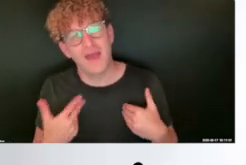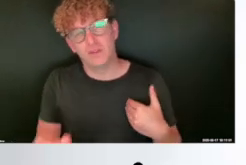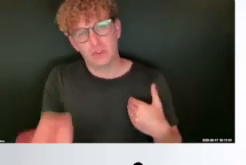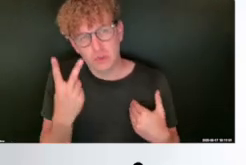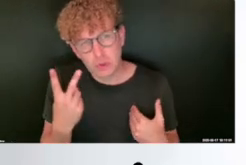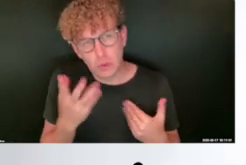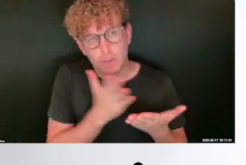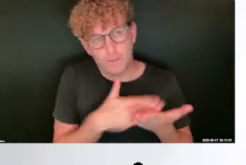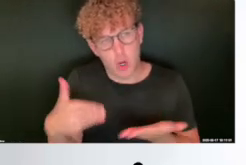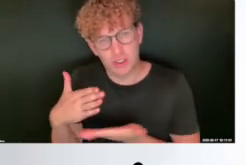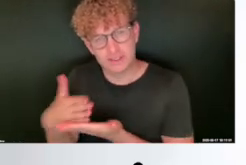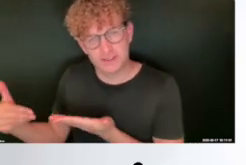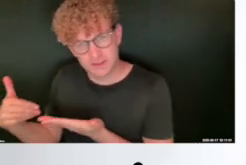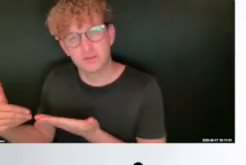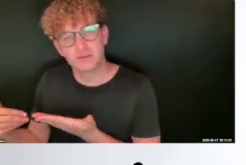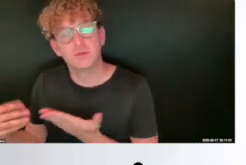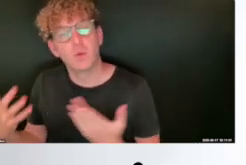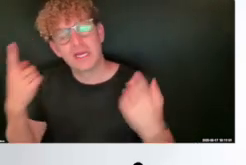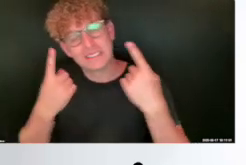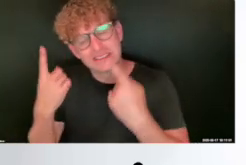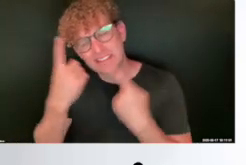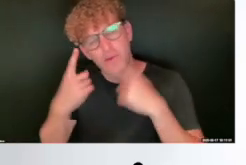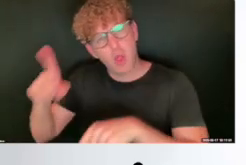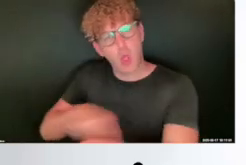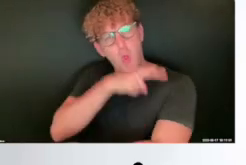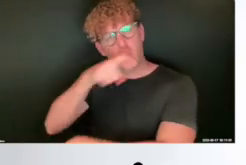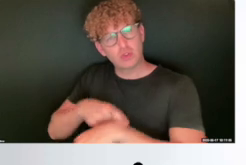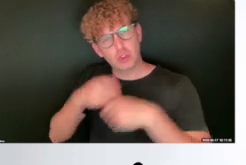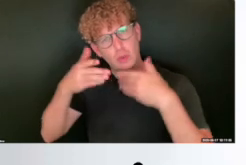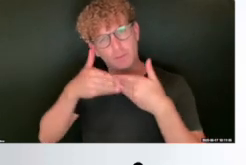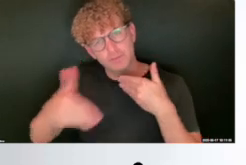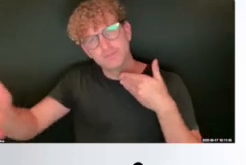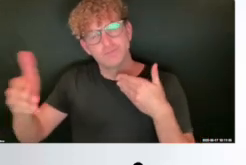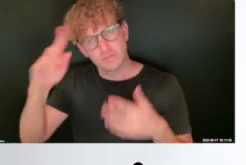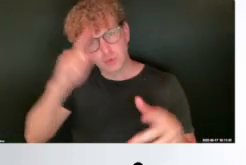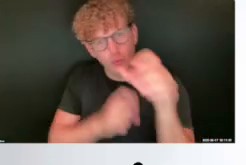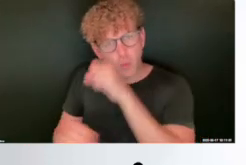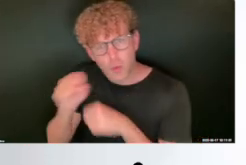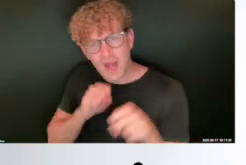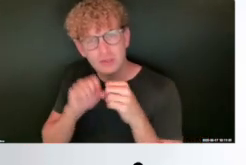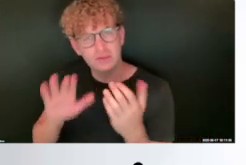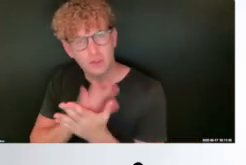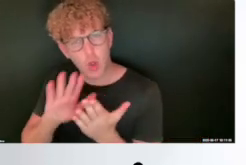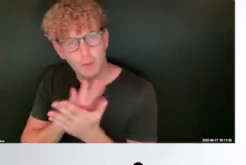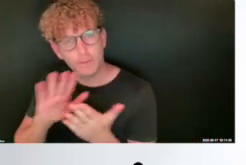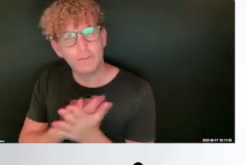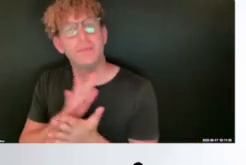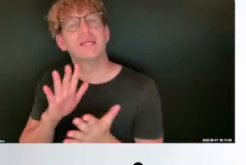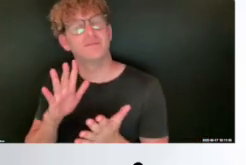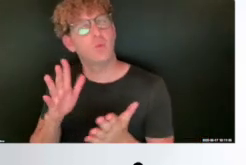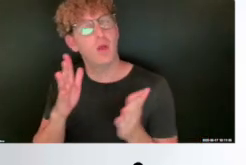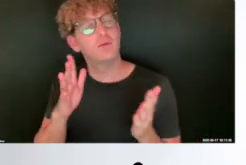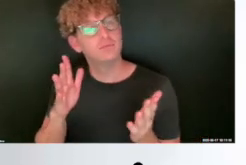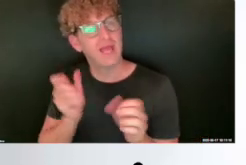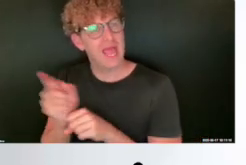plan. While together published, they are entirely different. The funding plan makes actual policy changes